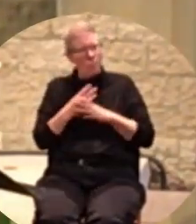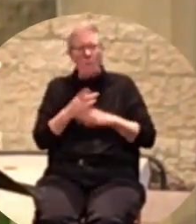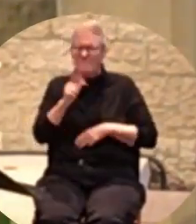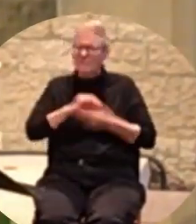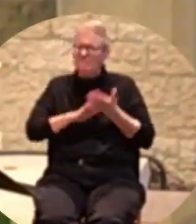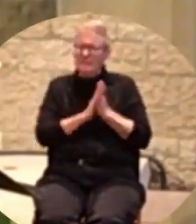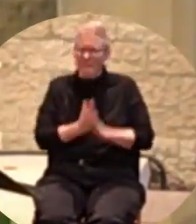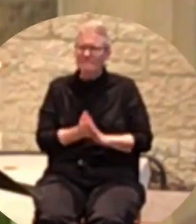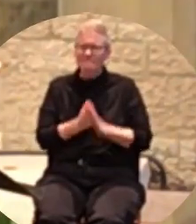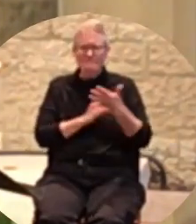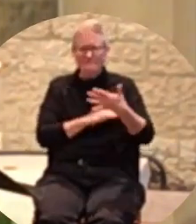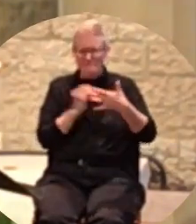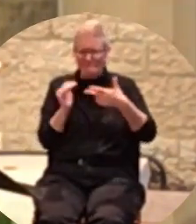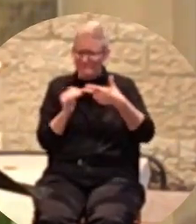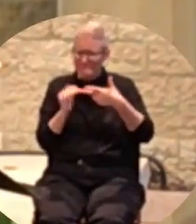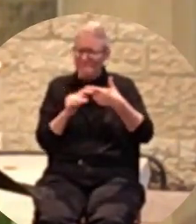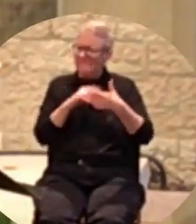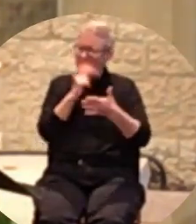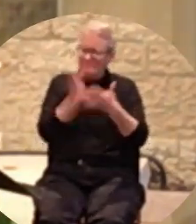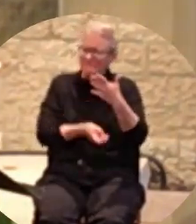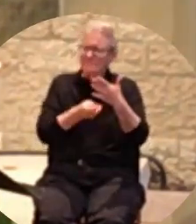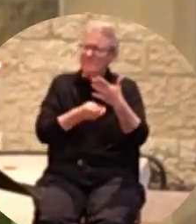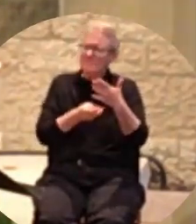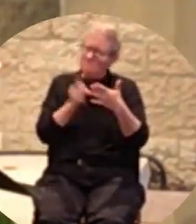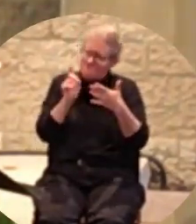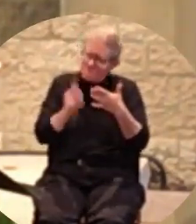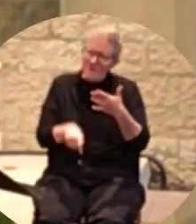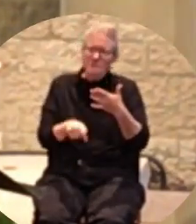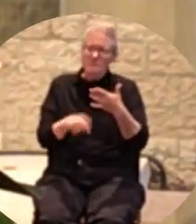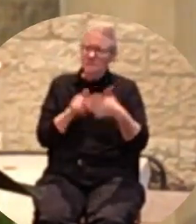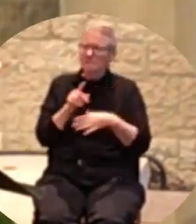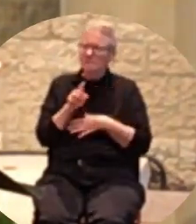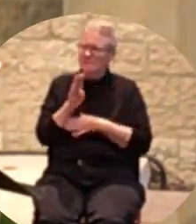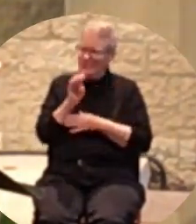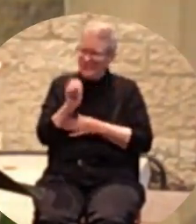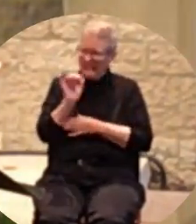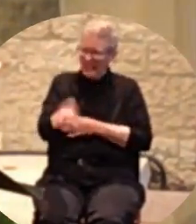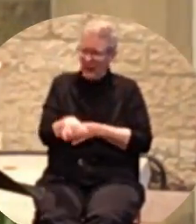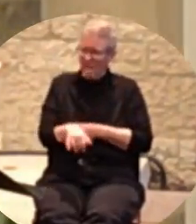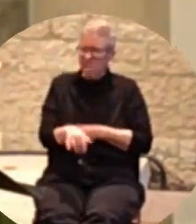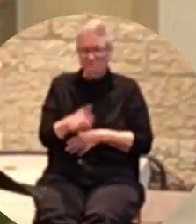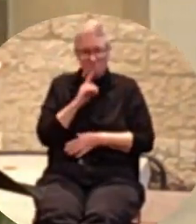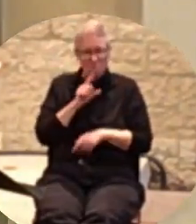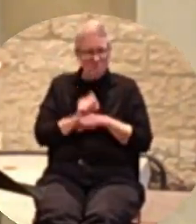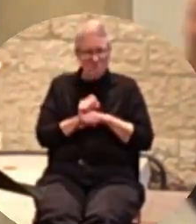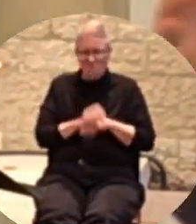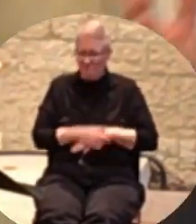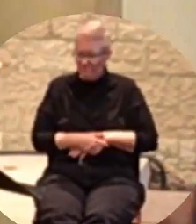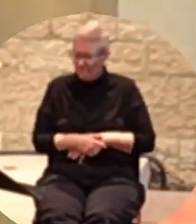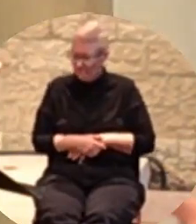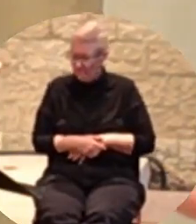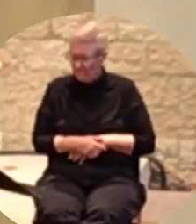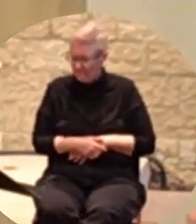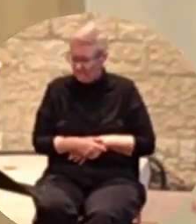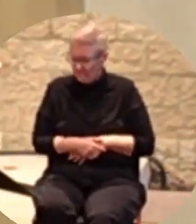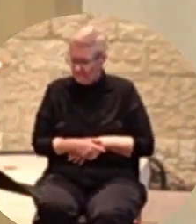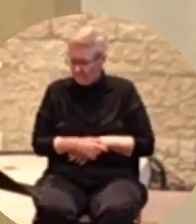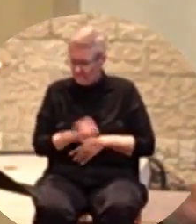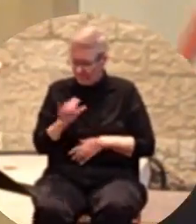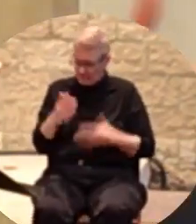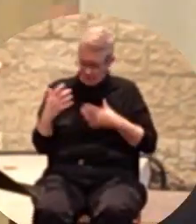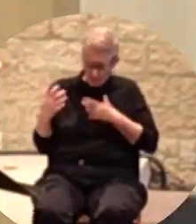to demonstrate. We must be it in our life. Absolutely. And so we gather that